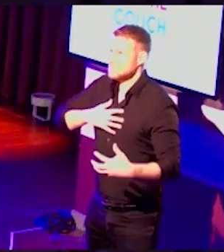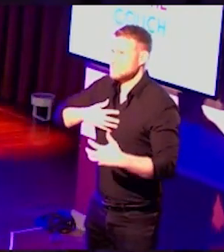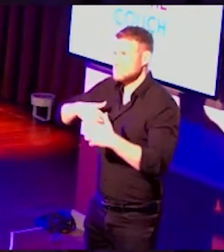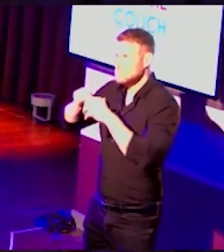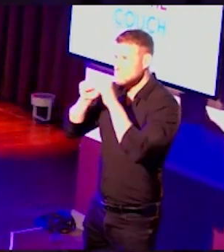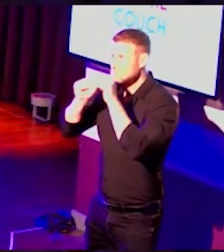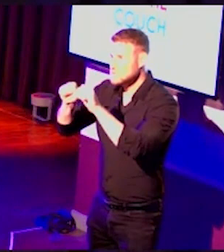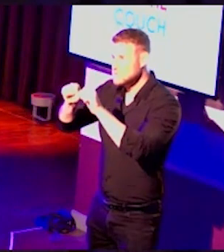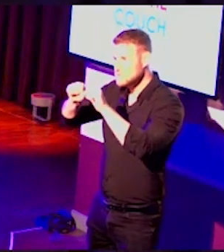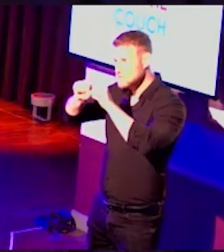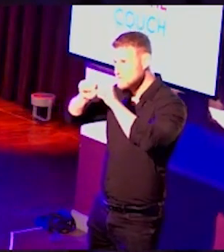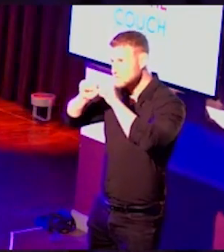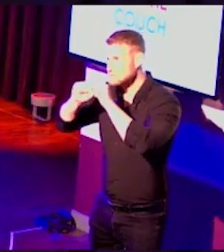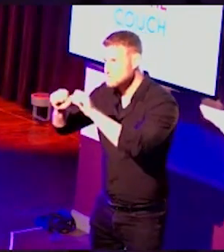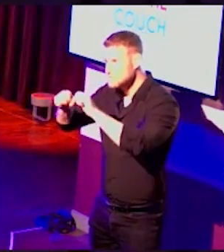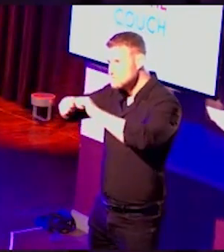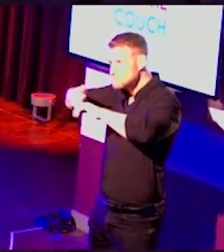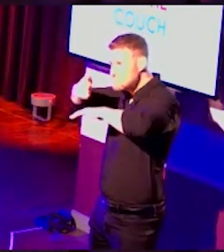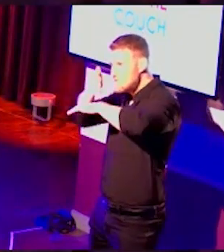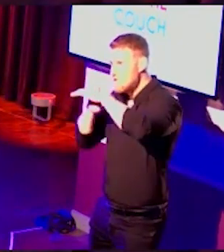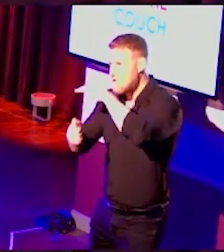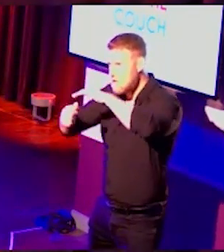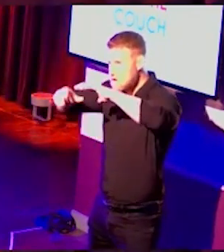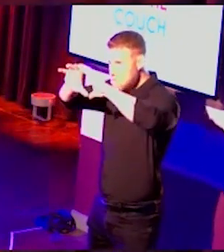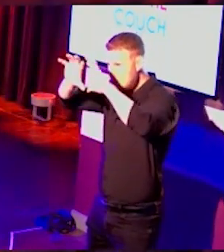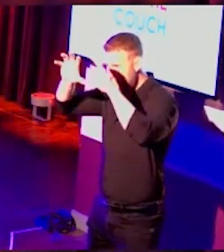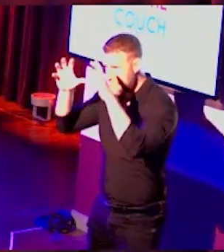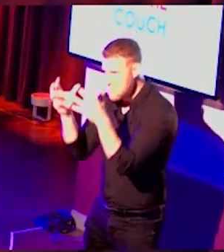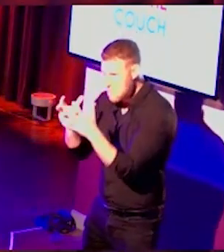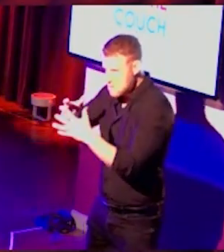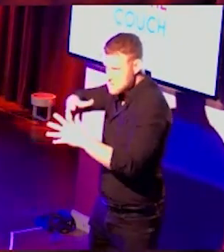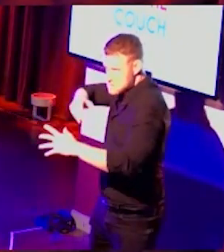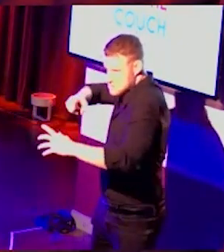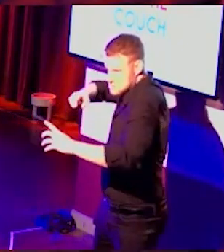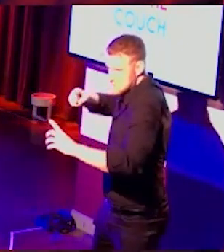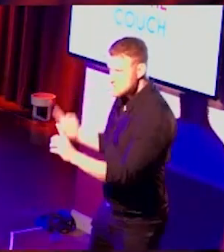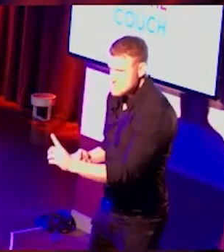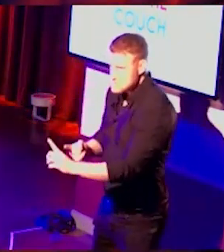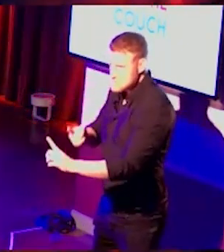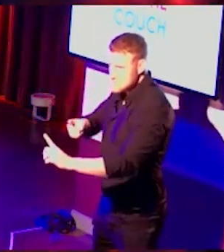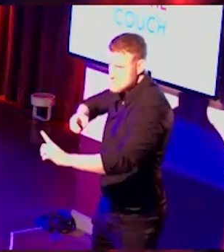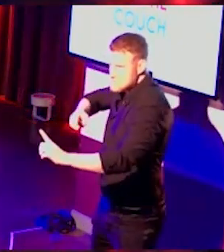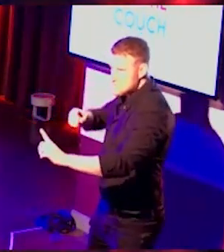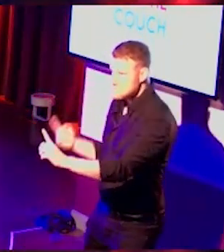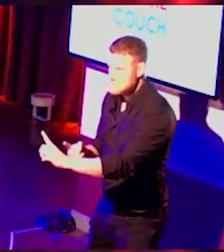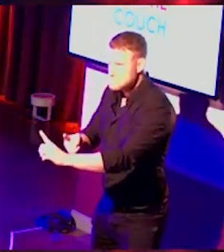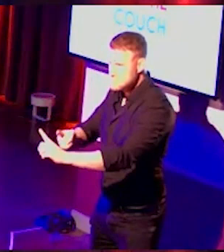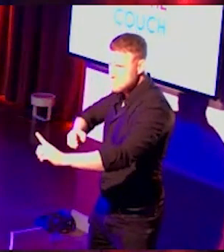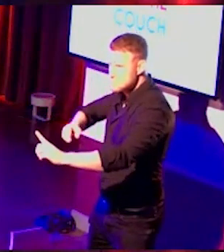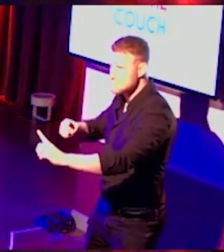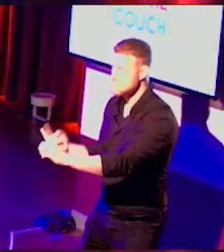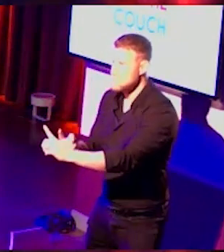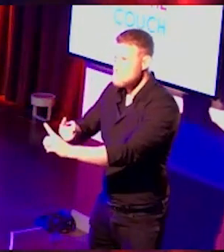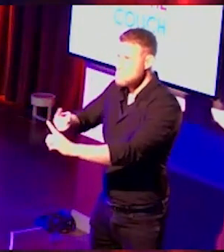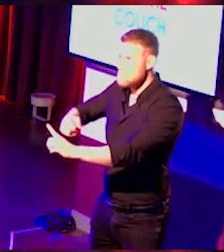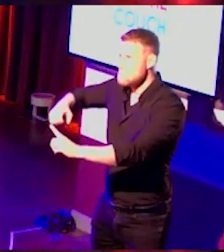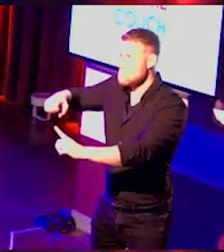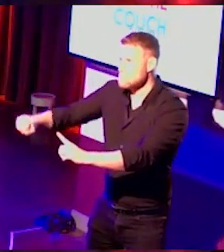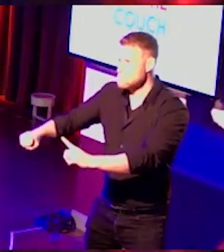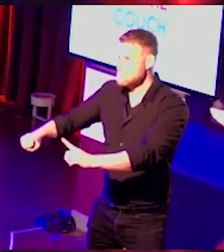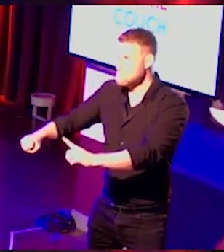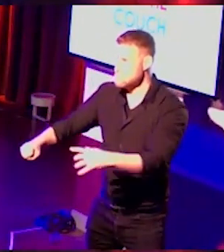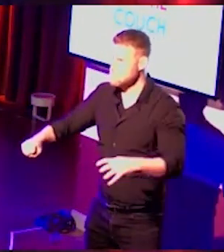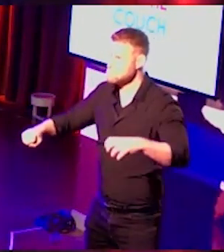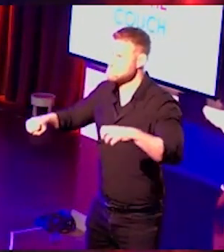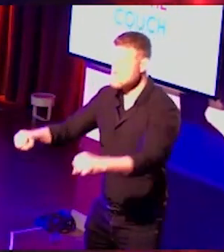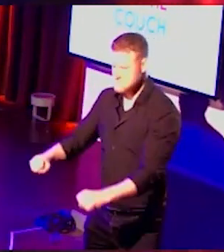the underworld with every single breath. Row, row, row and know you're